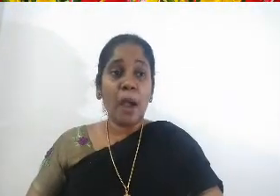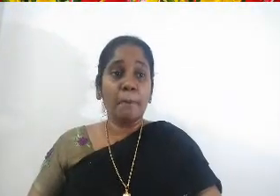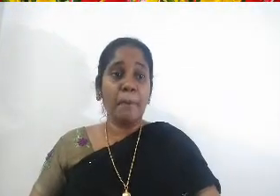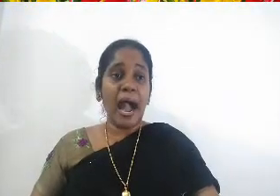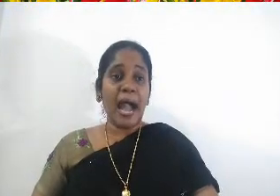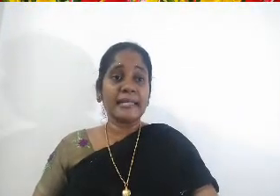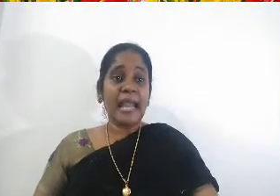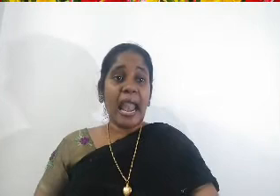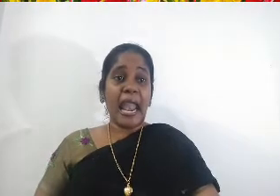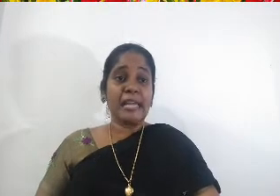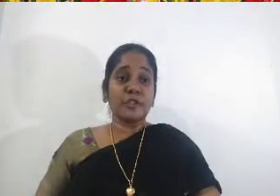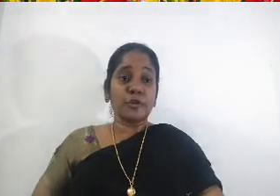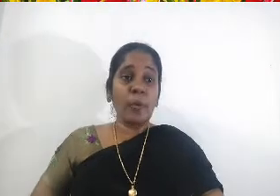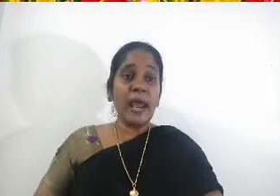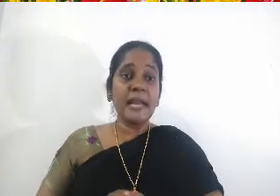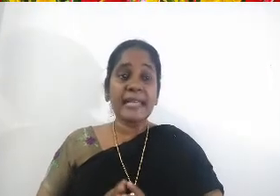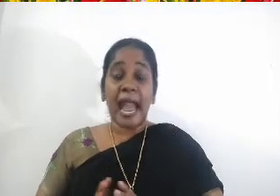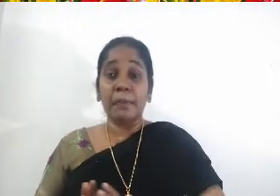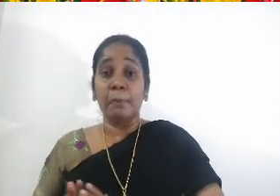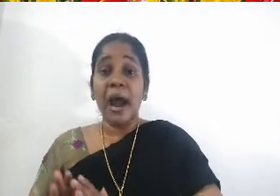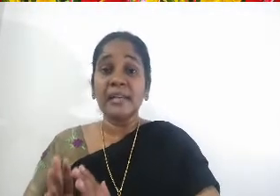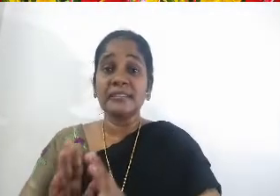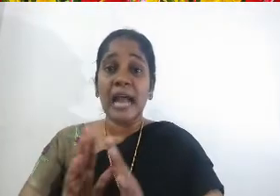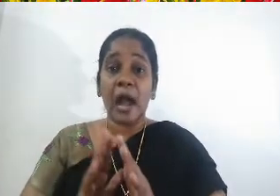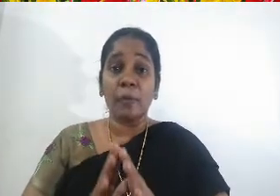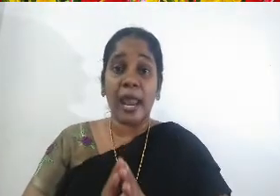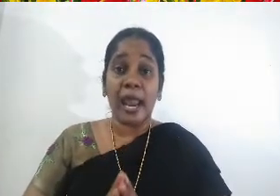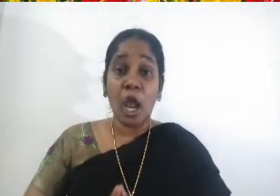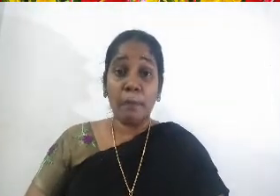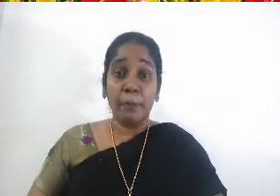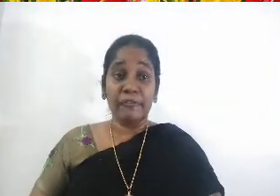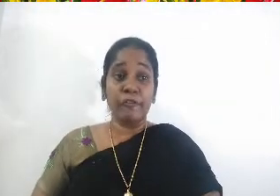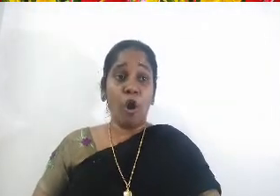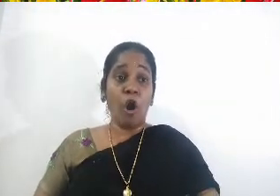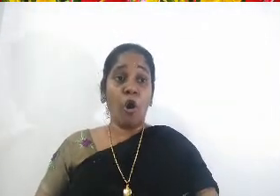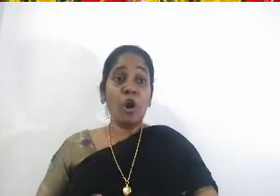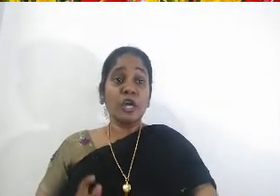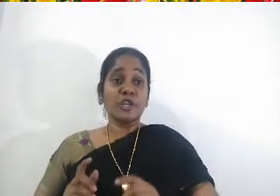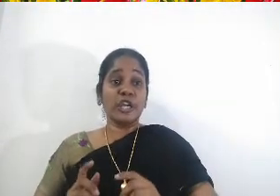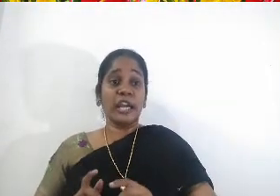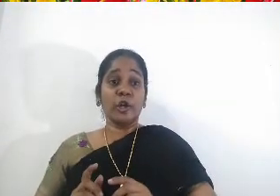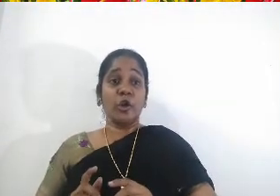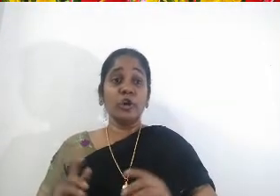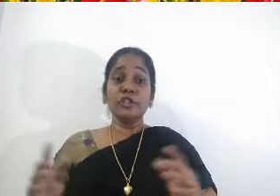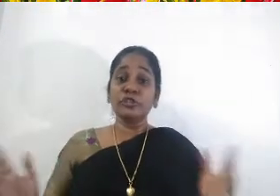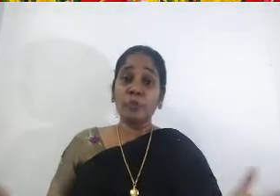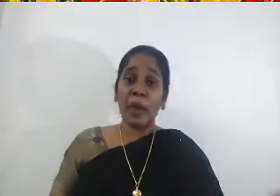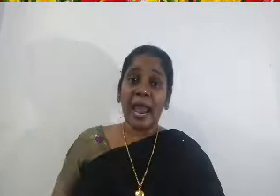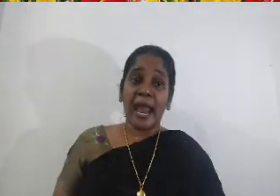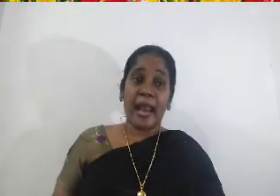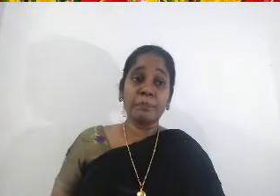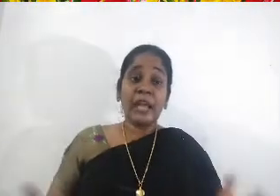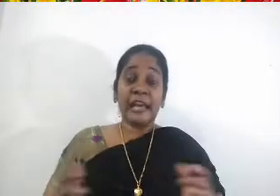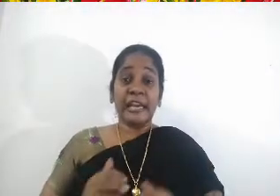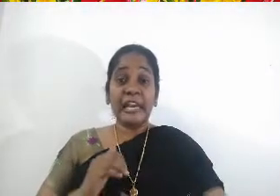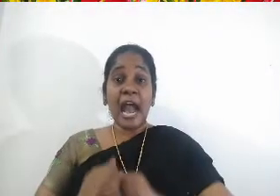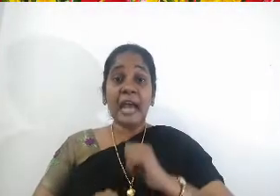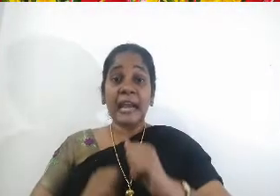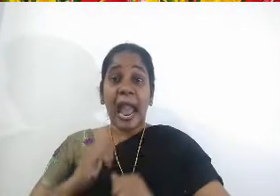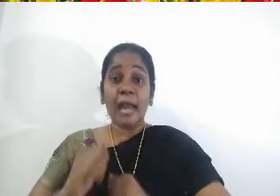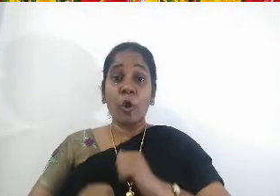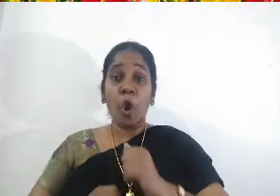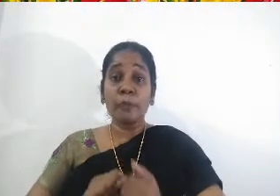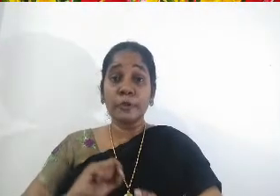it, but it trilled and buzzed away before she could sway.